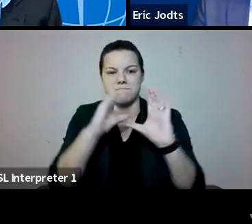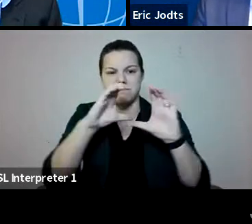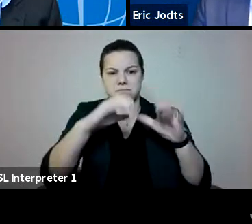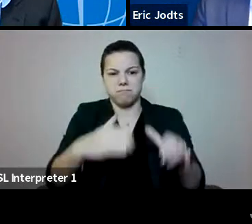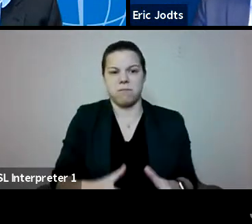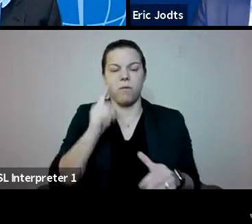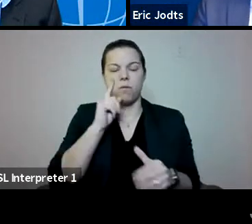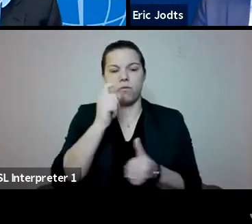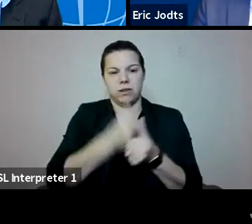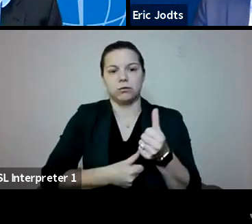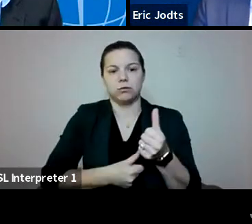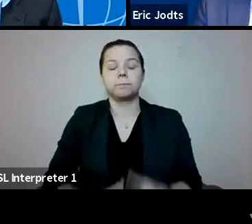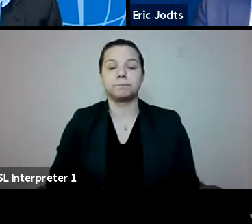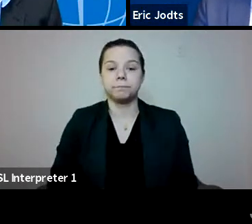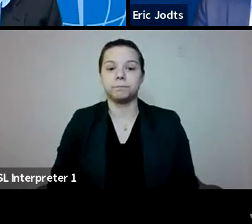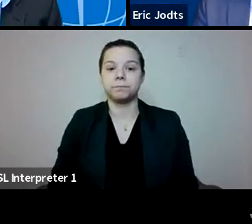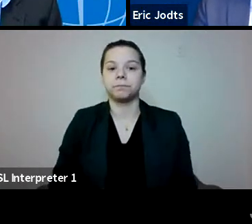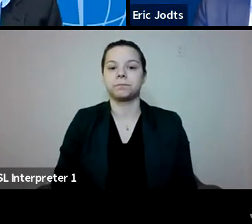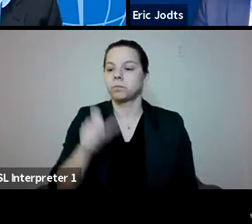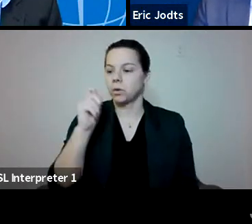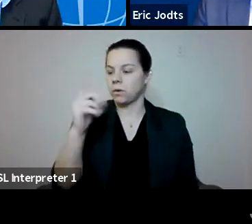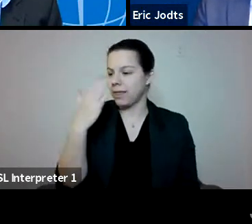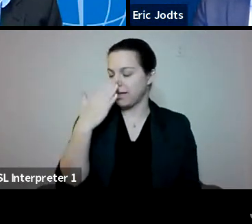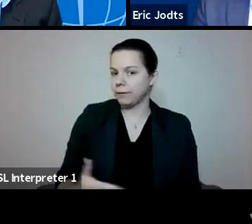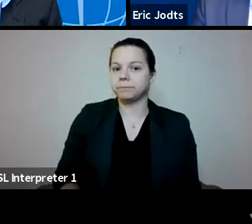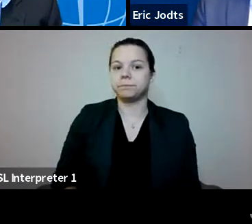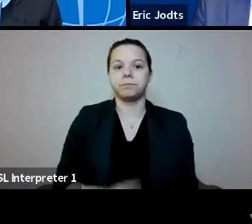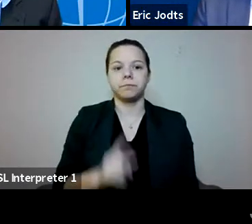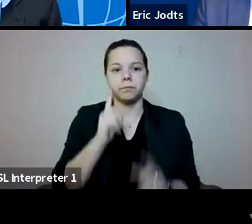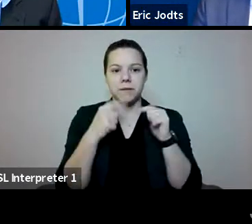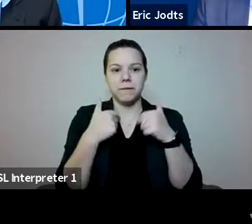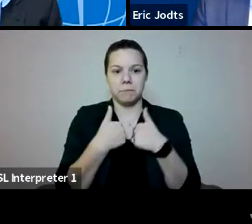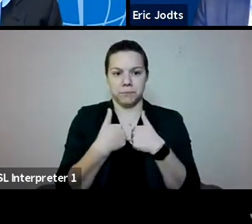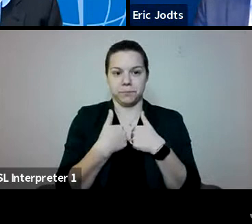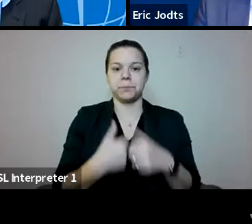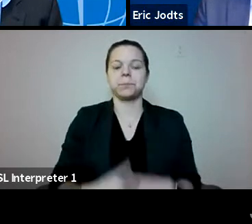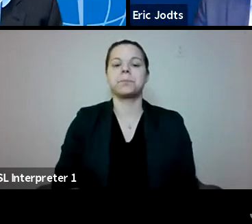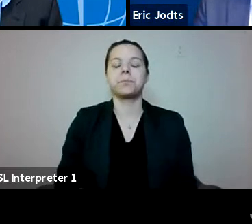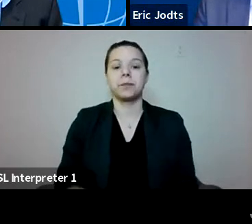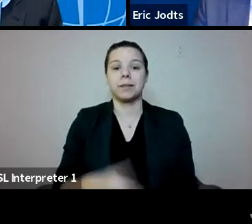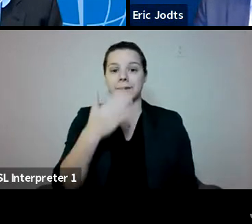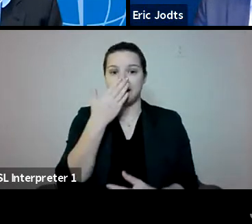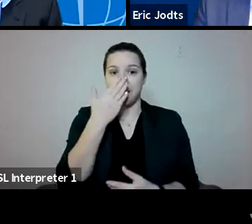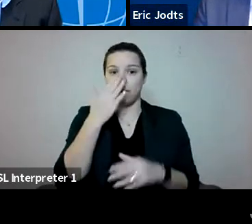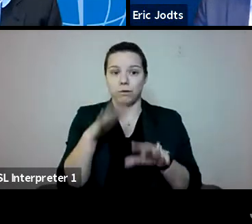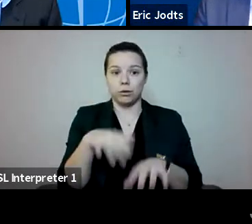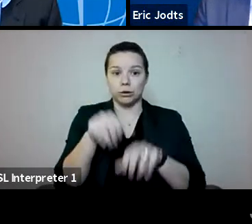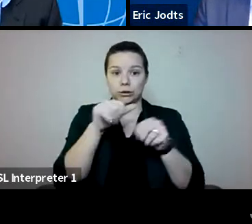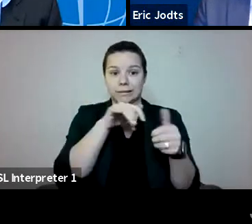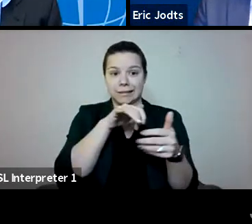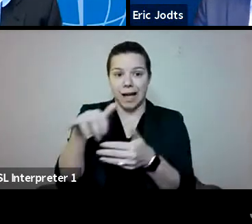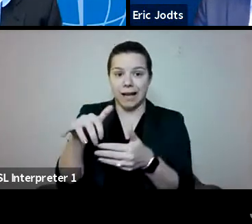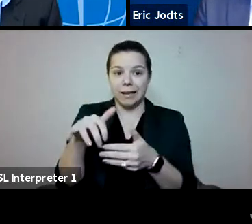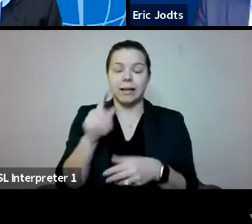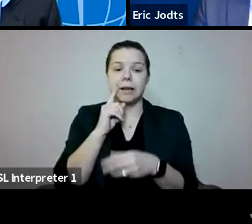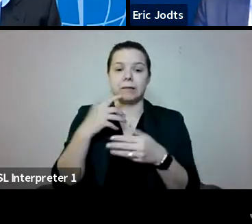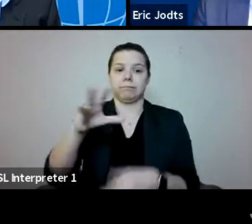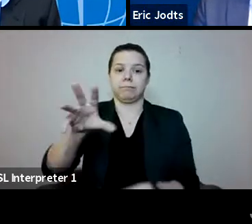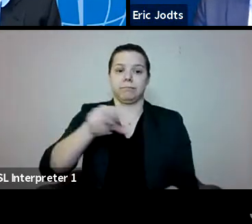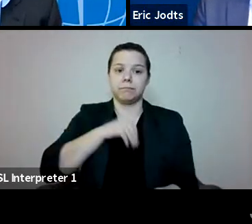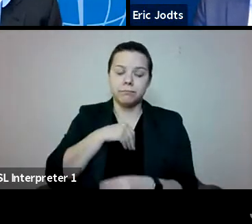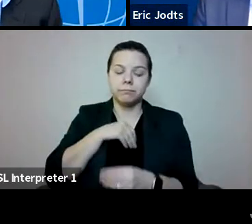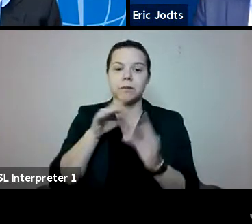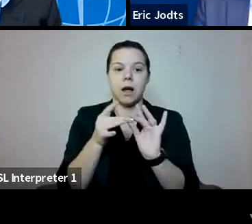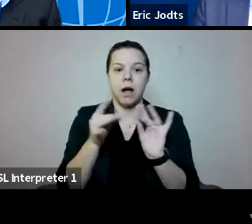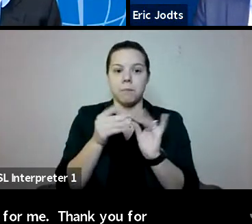Okay, thanks, Joe. Got one for me. Thank you for doing the study and for taking comments via the